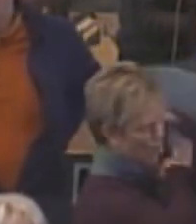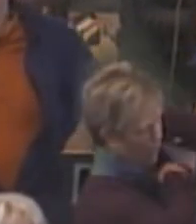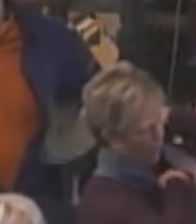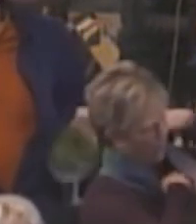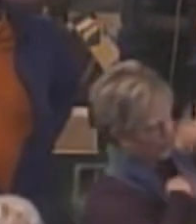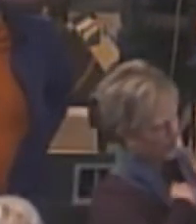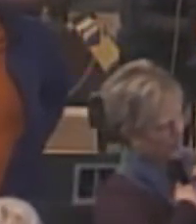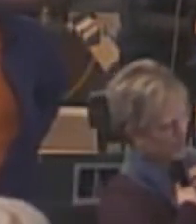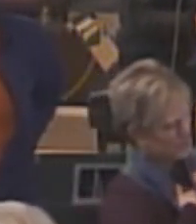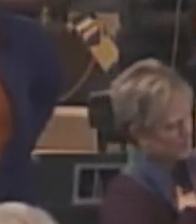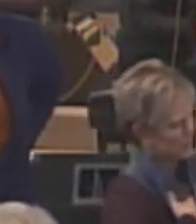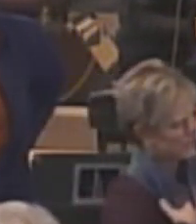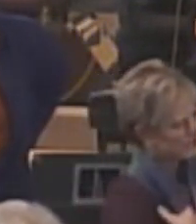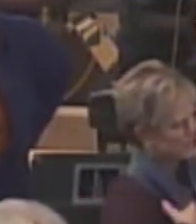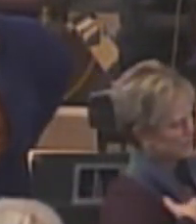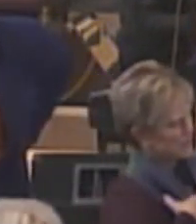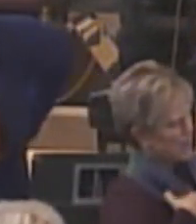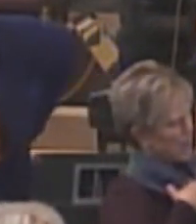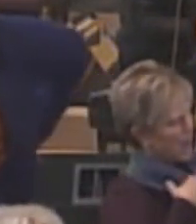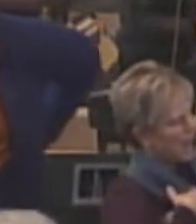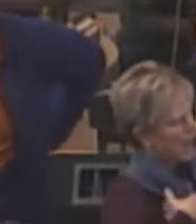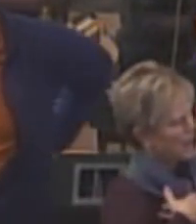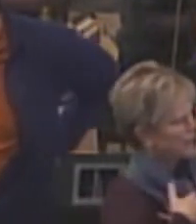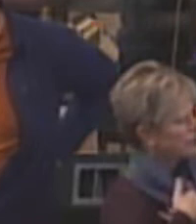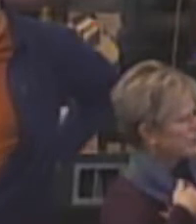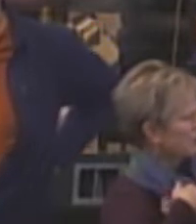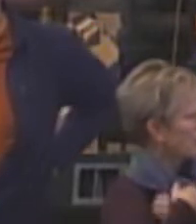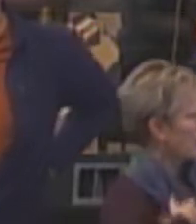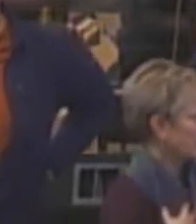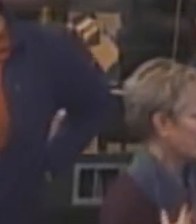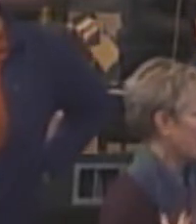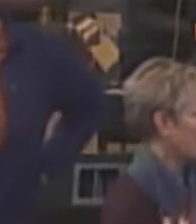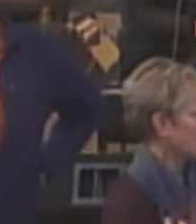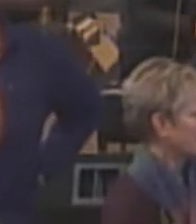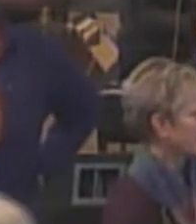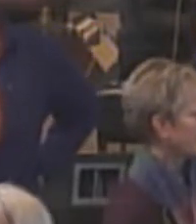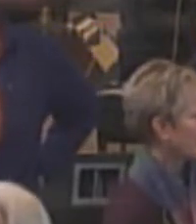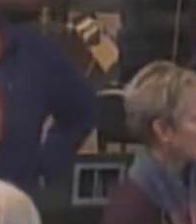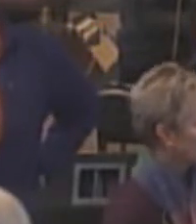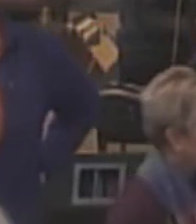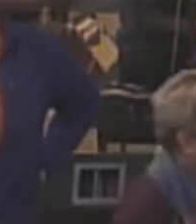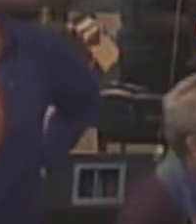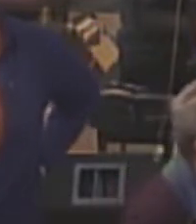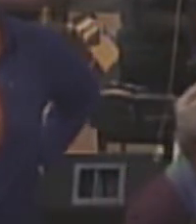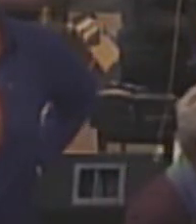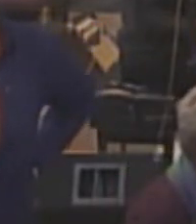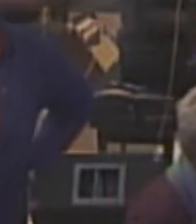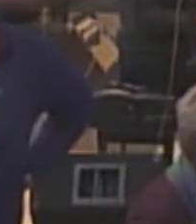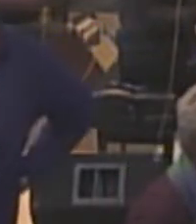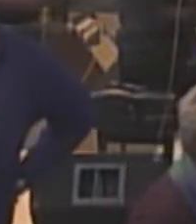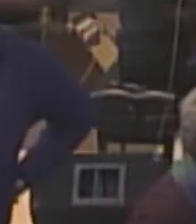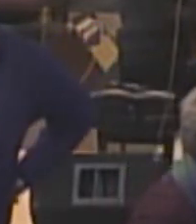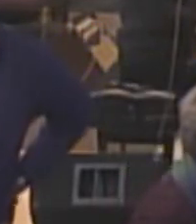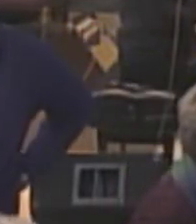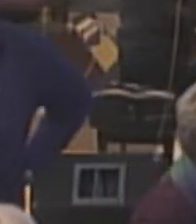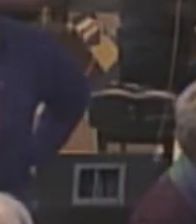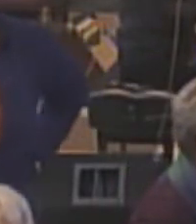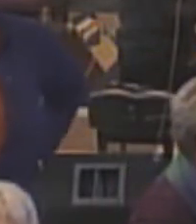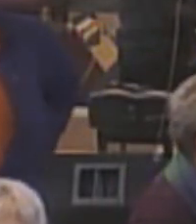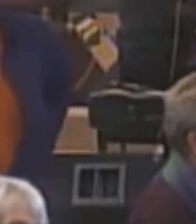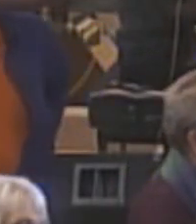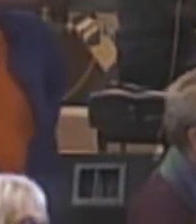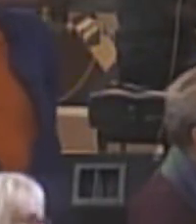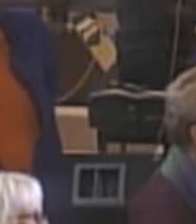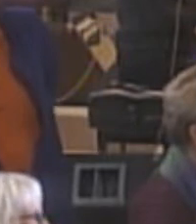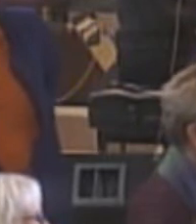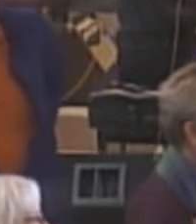for. It's gonna be a bright, bright, sunshiny day. Sing it again. It's